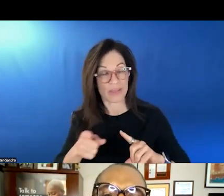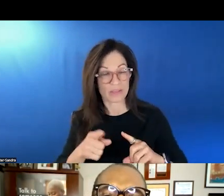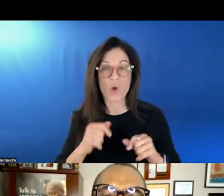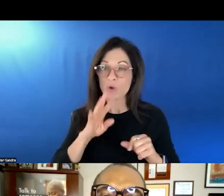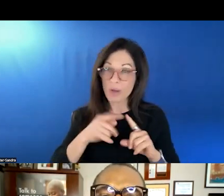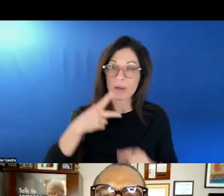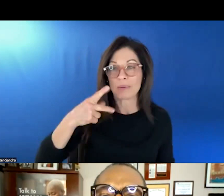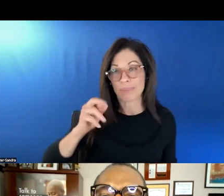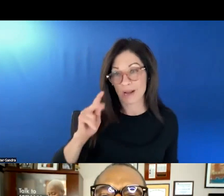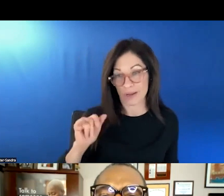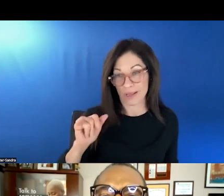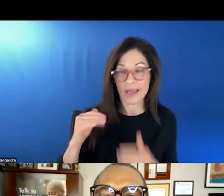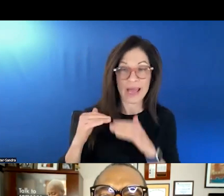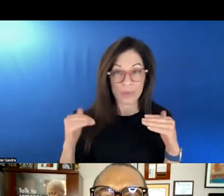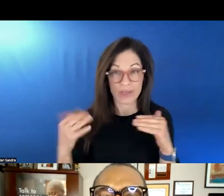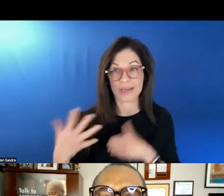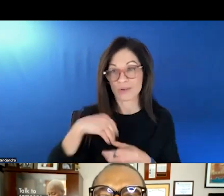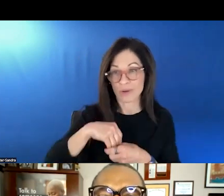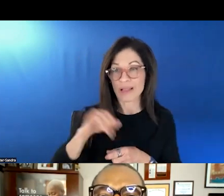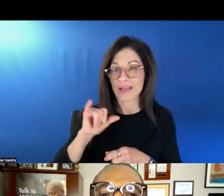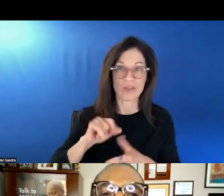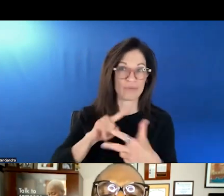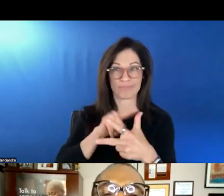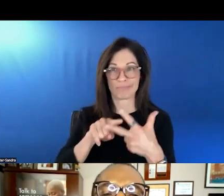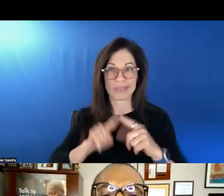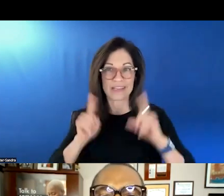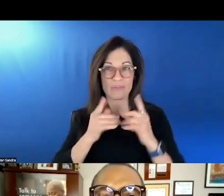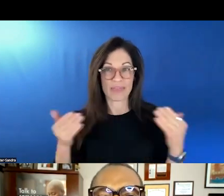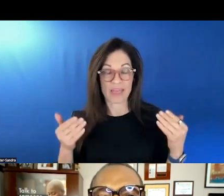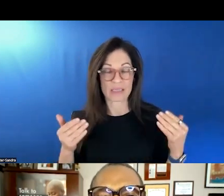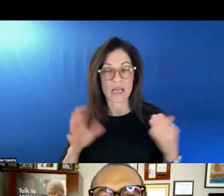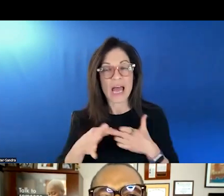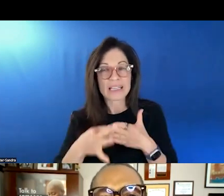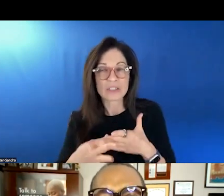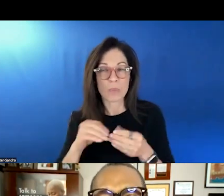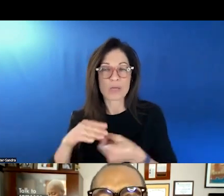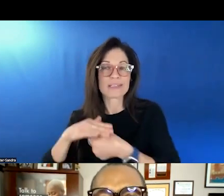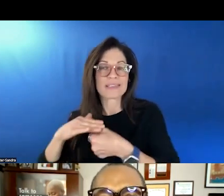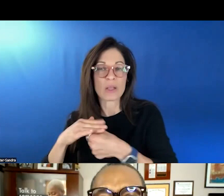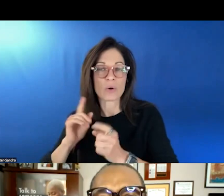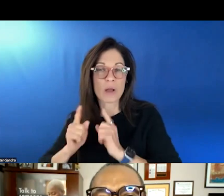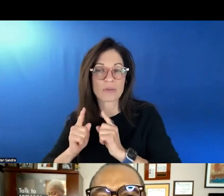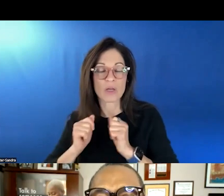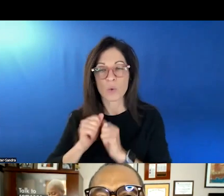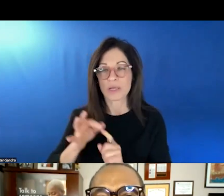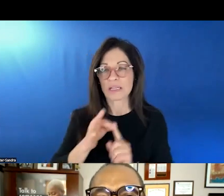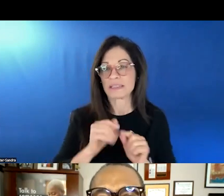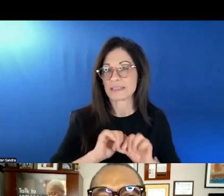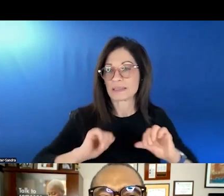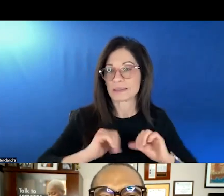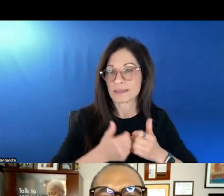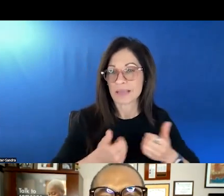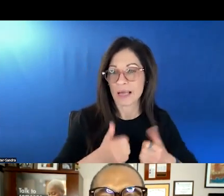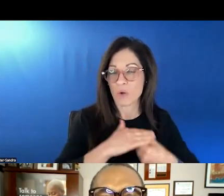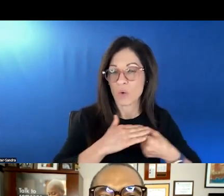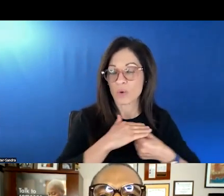and integration as if they are very different things, leading to siloed conversations with siloed expertise and siloed